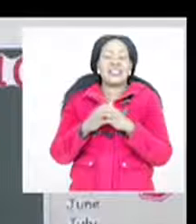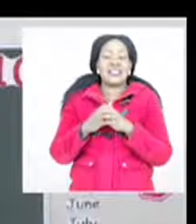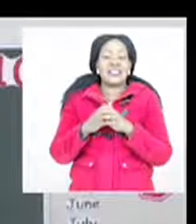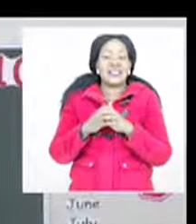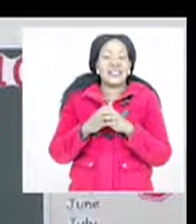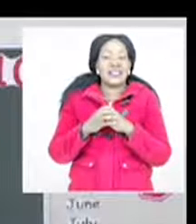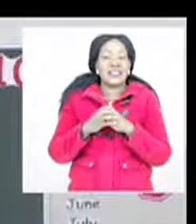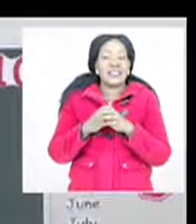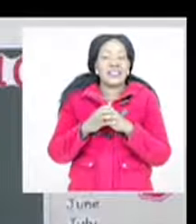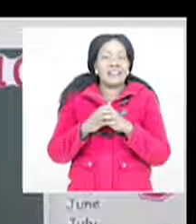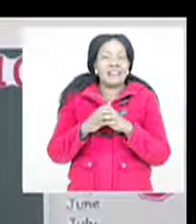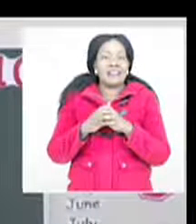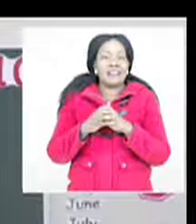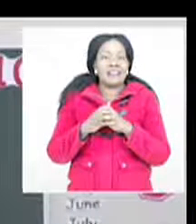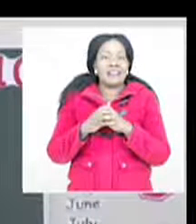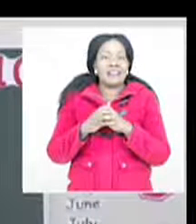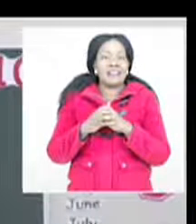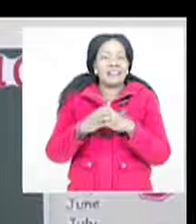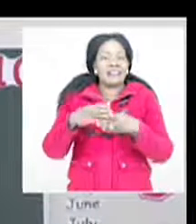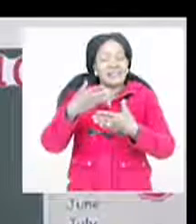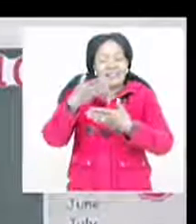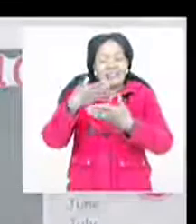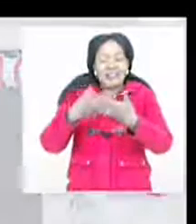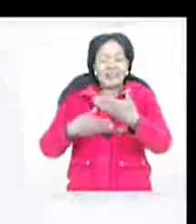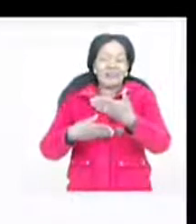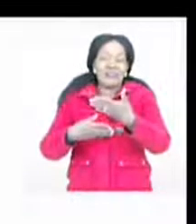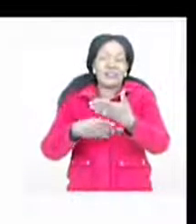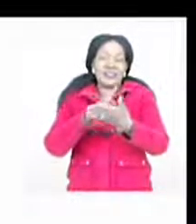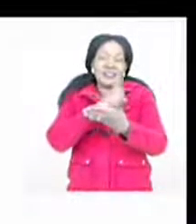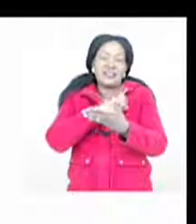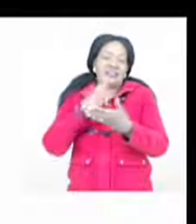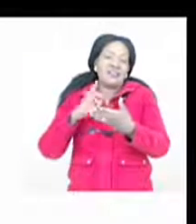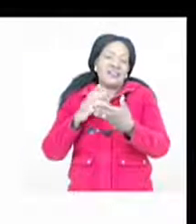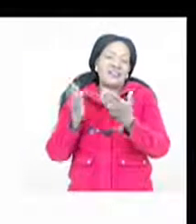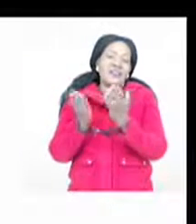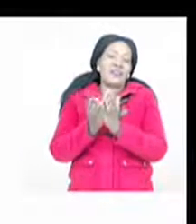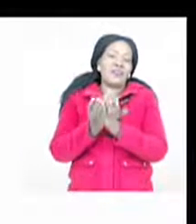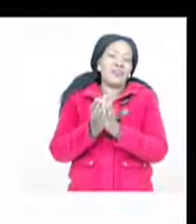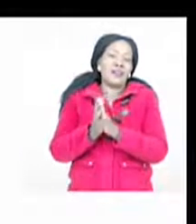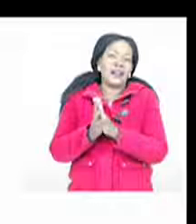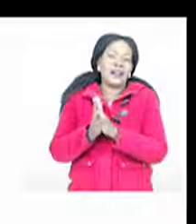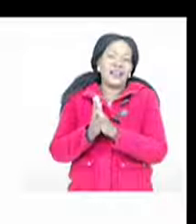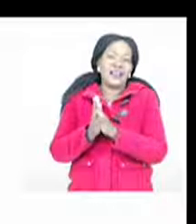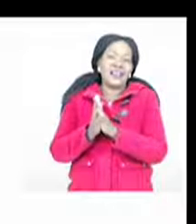look on our page 12 of our workbook.